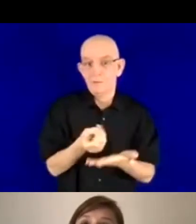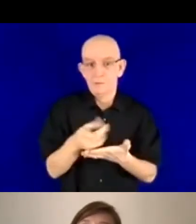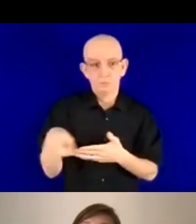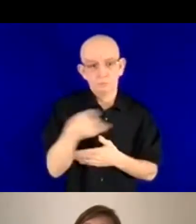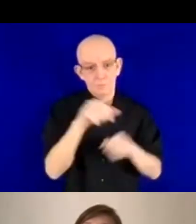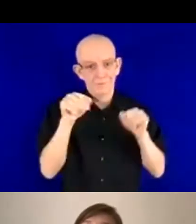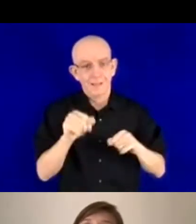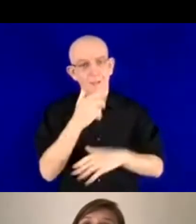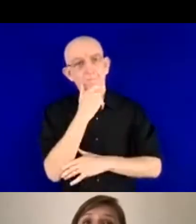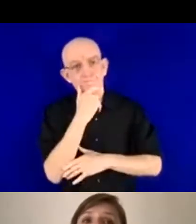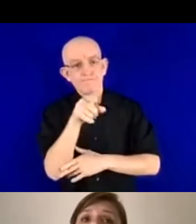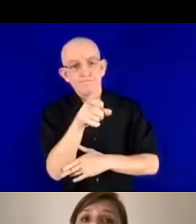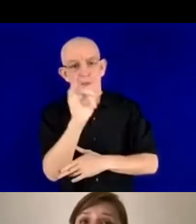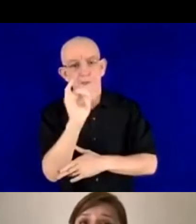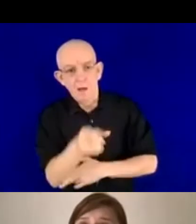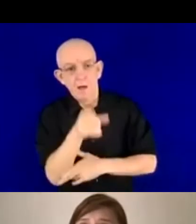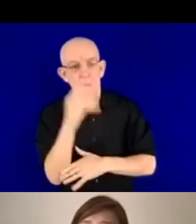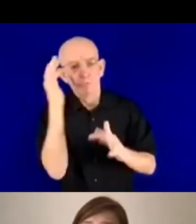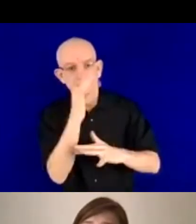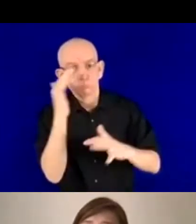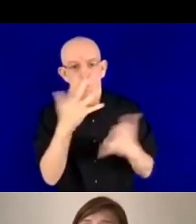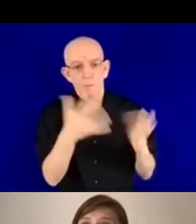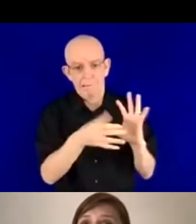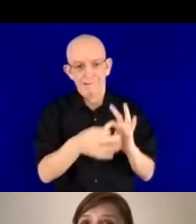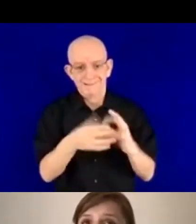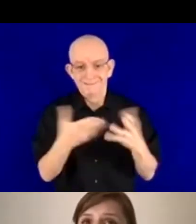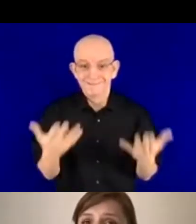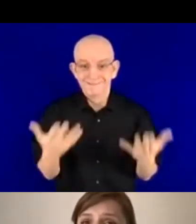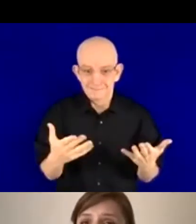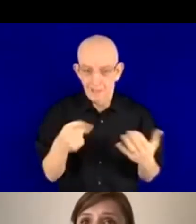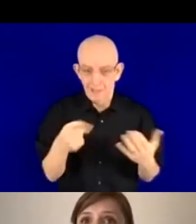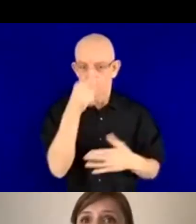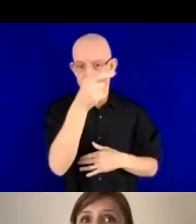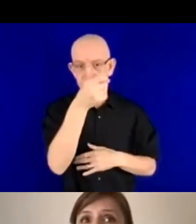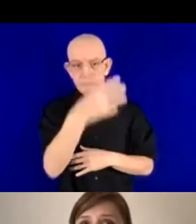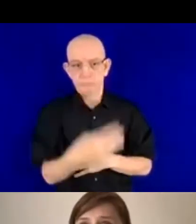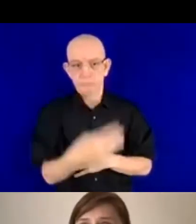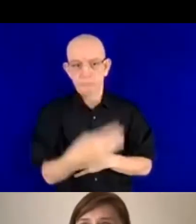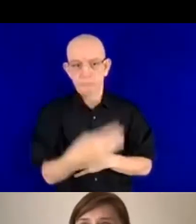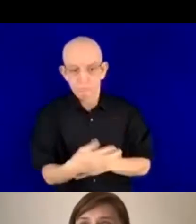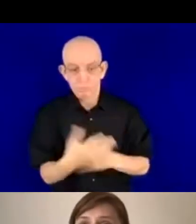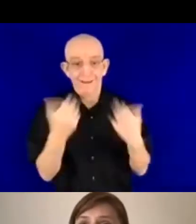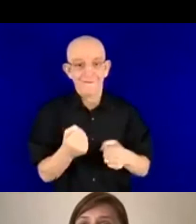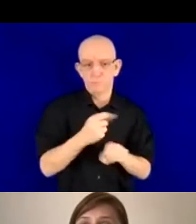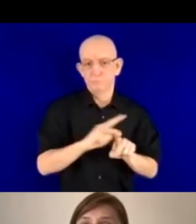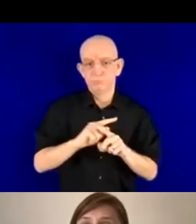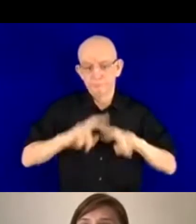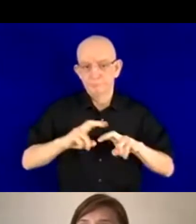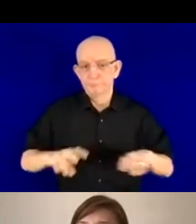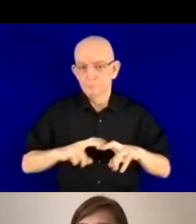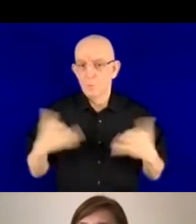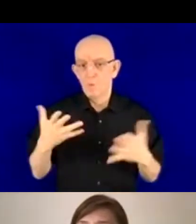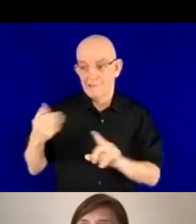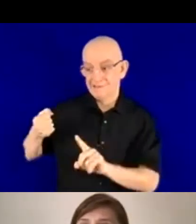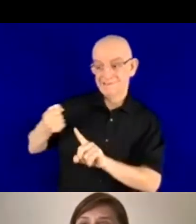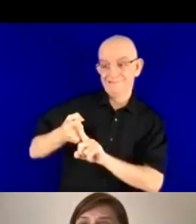There is also work done on the impact of COVID-19 on working conditions for deaf people. And this